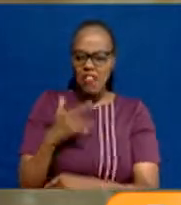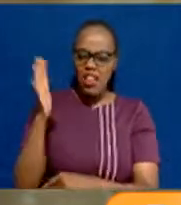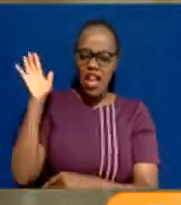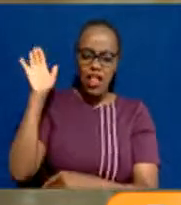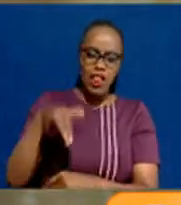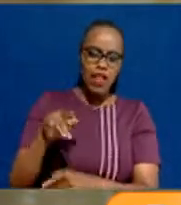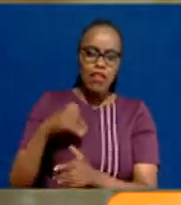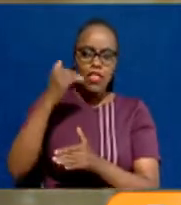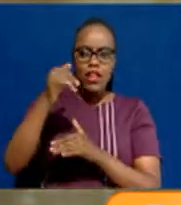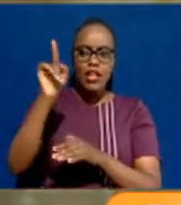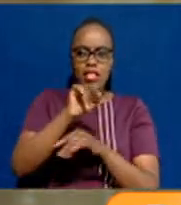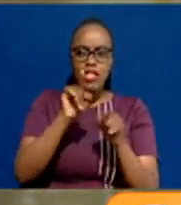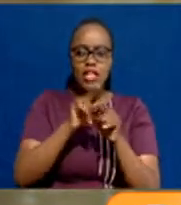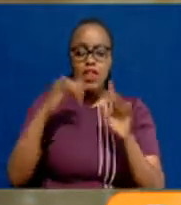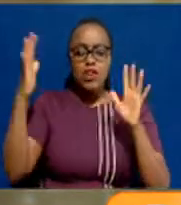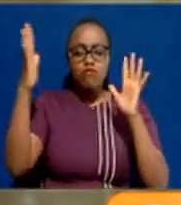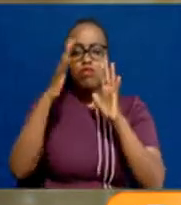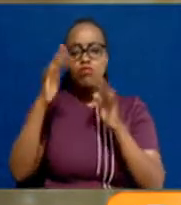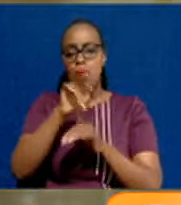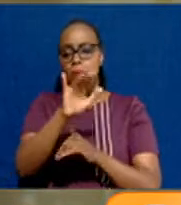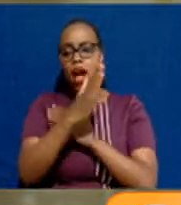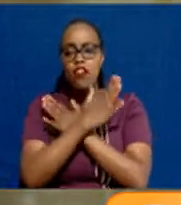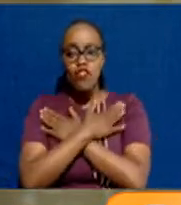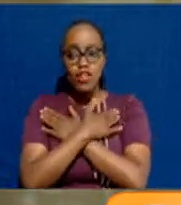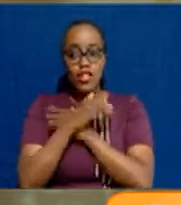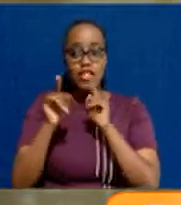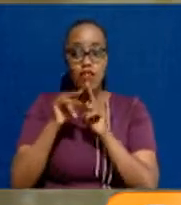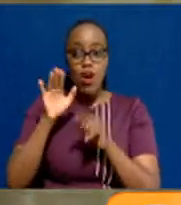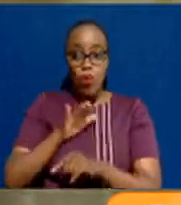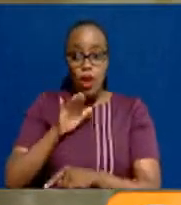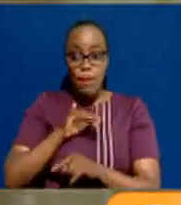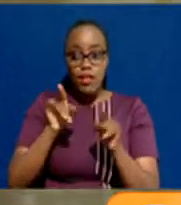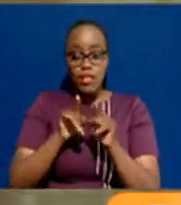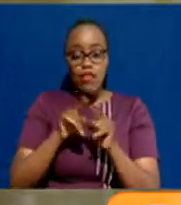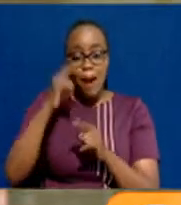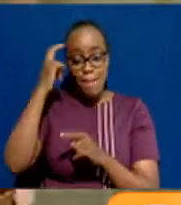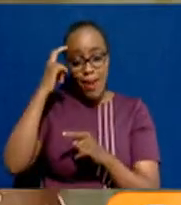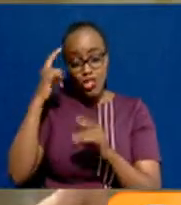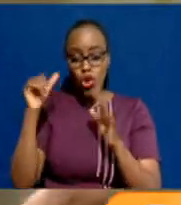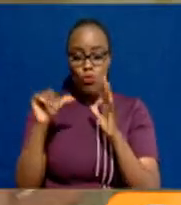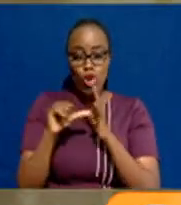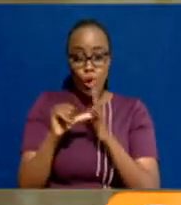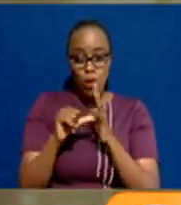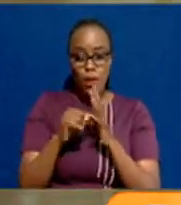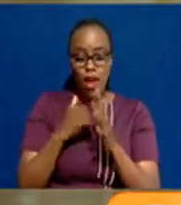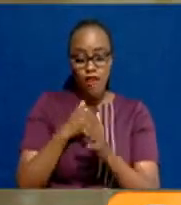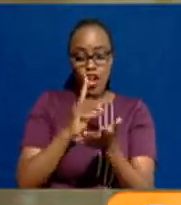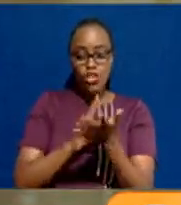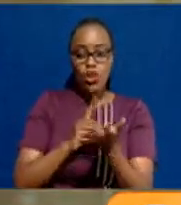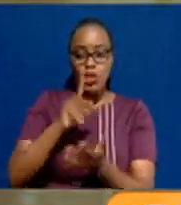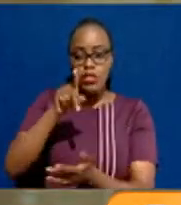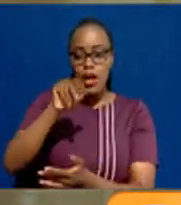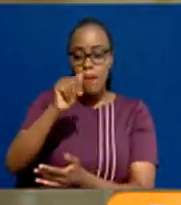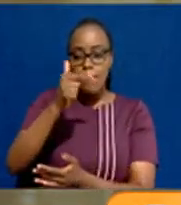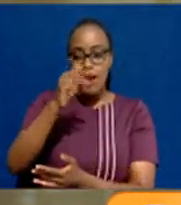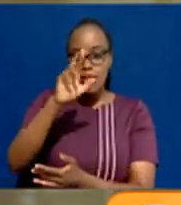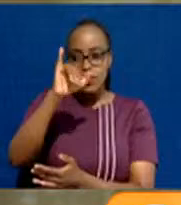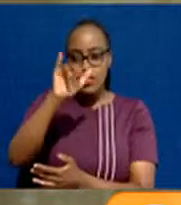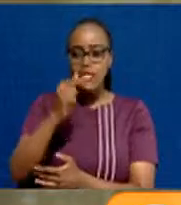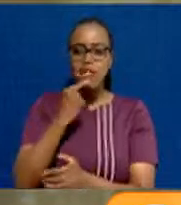day he's giving his high fives to his friends. Yeah. While the woman, you go into mental health. And I liked what Dr. Patricia said here